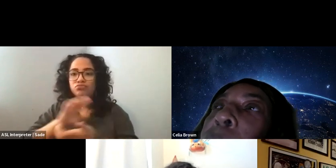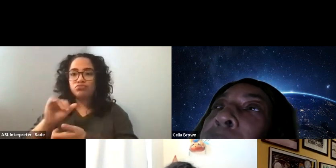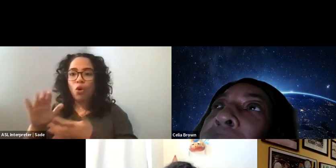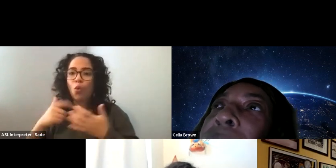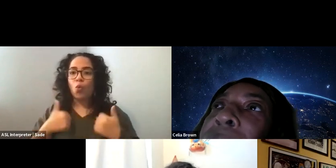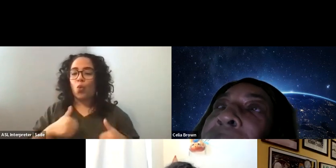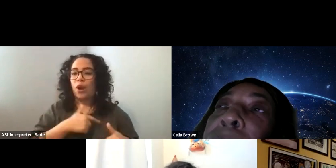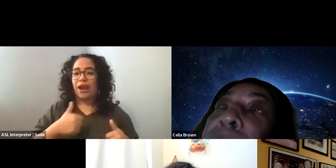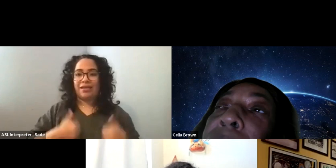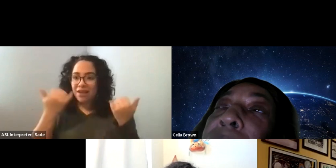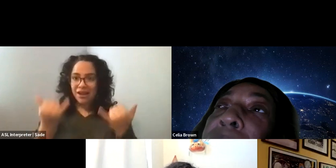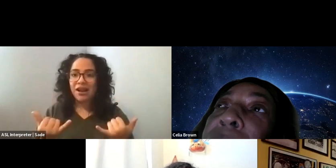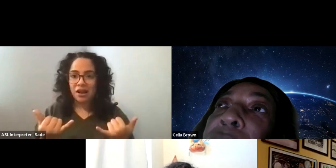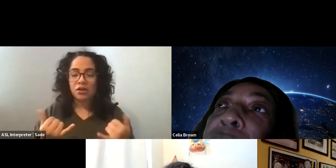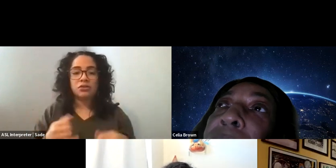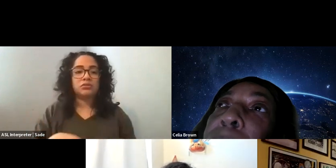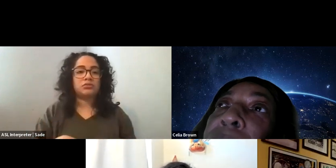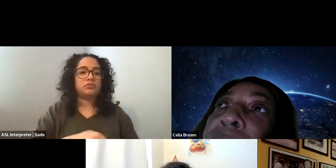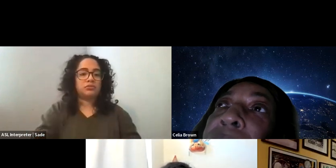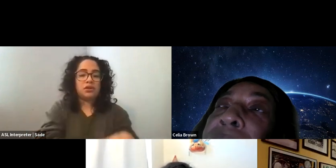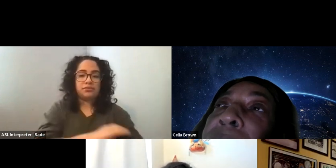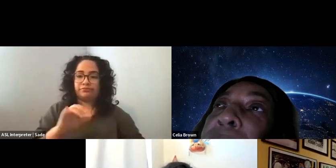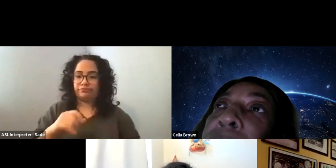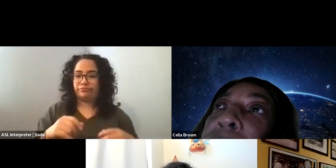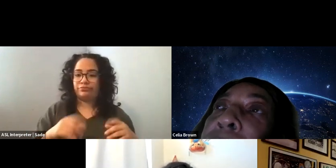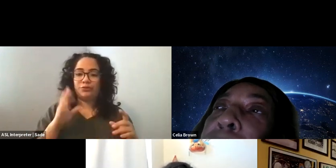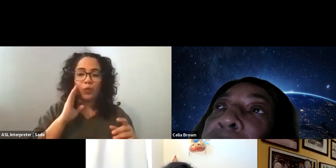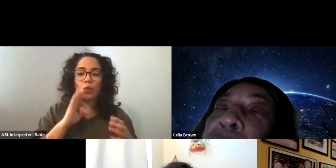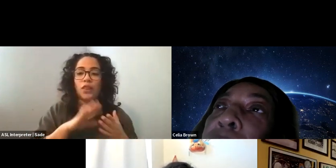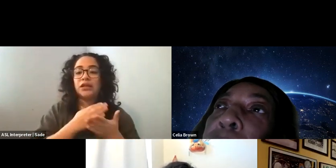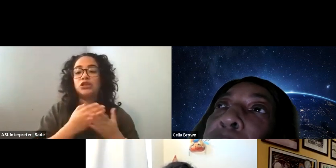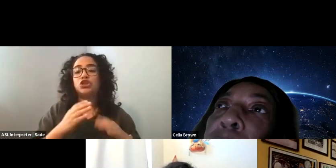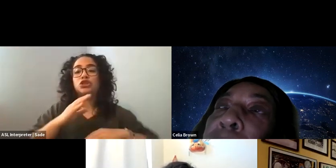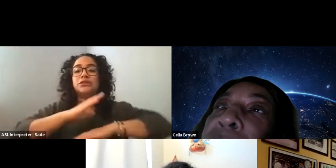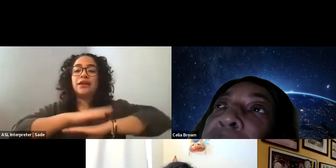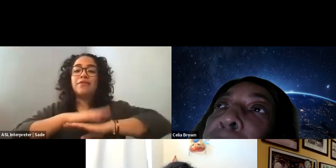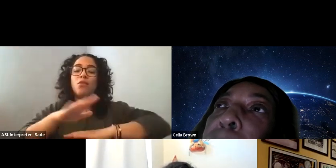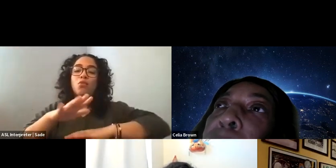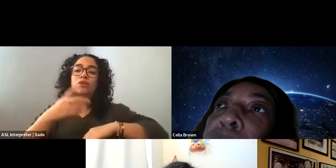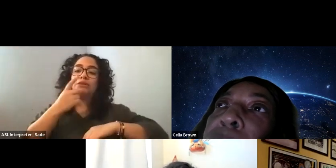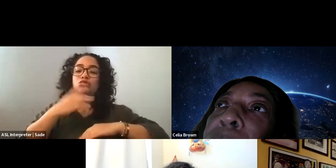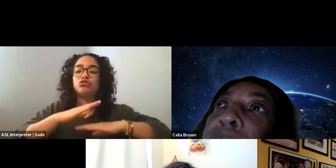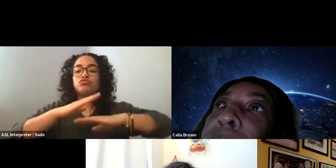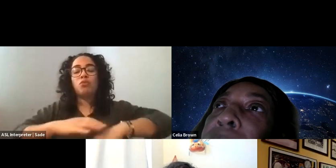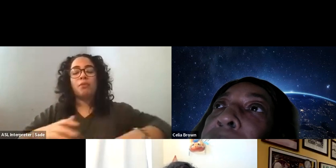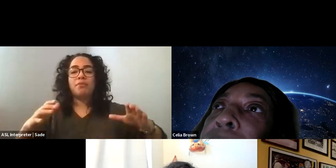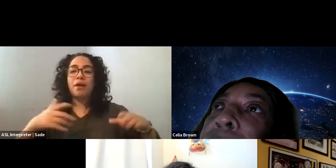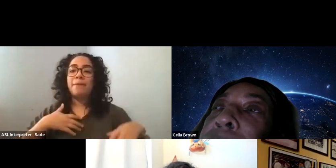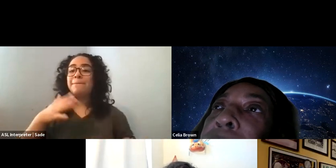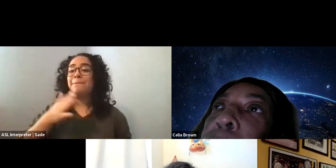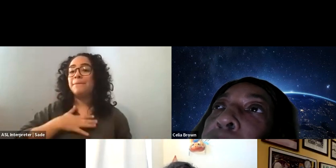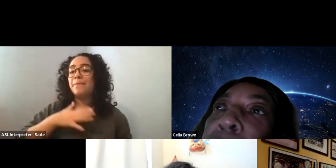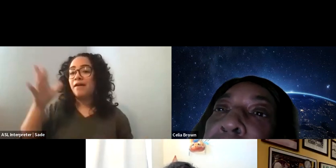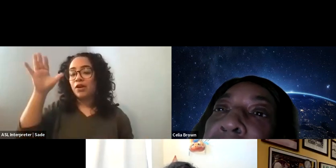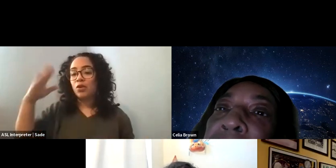So, and at the kitchen table at dinner, my father was always giving me books on, you